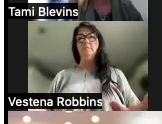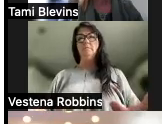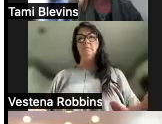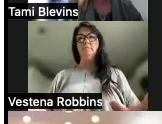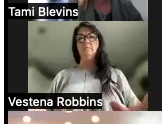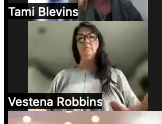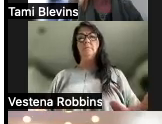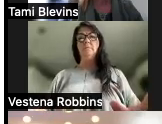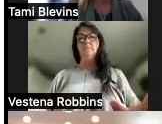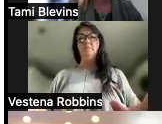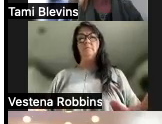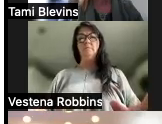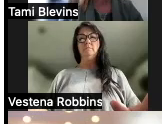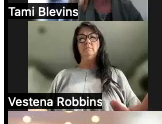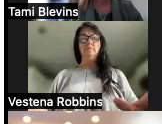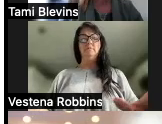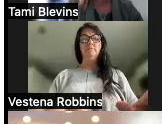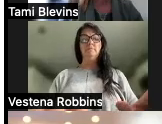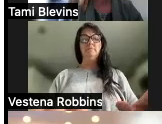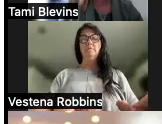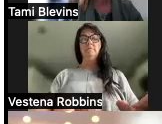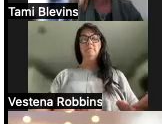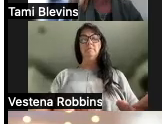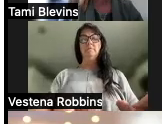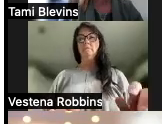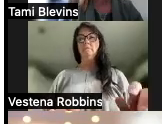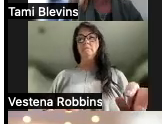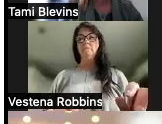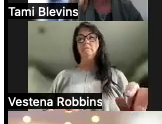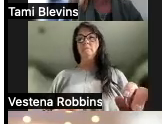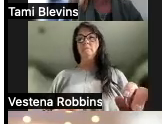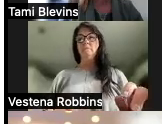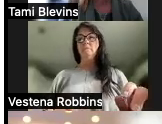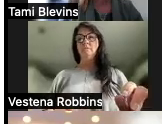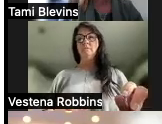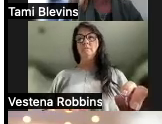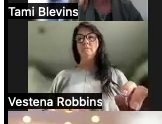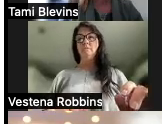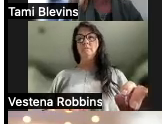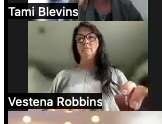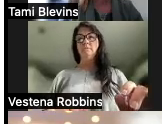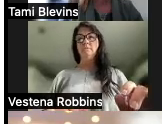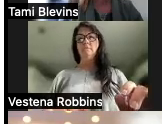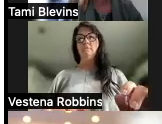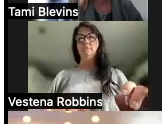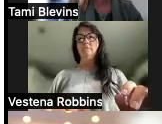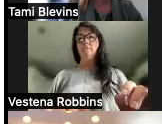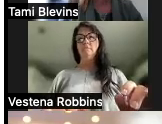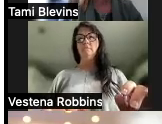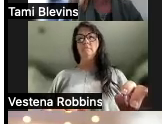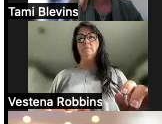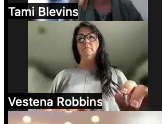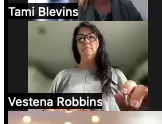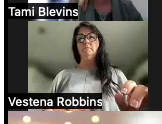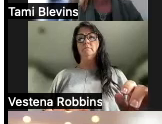youth supports, as well as mental health awareness. Tammy will now discuss how the Kentucky Partnership for Families and Children offers training and